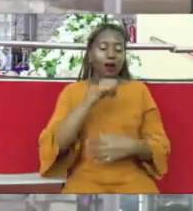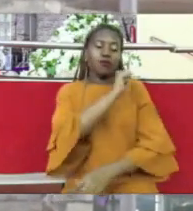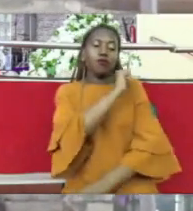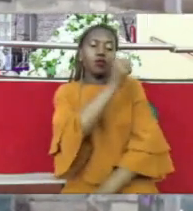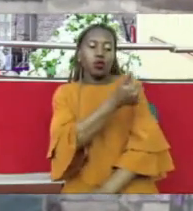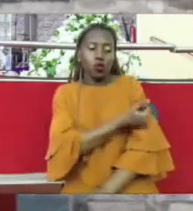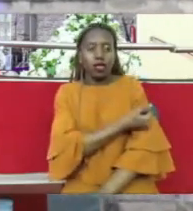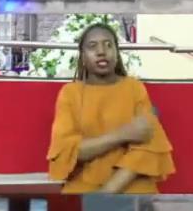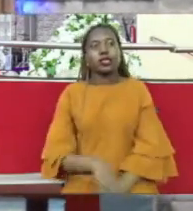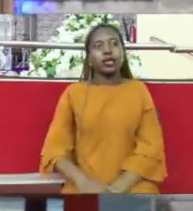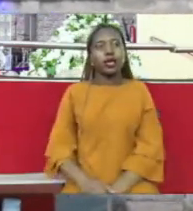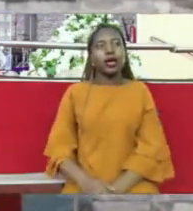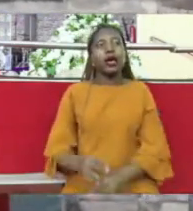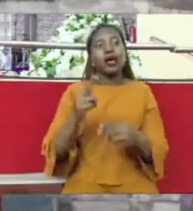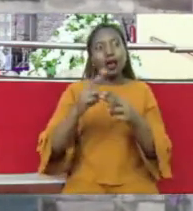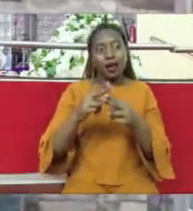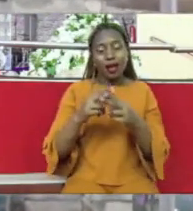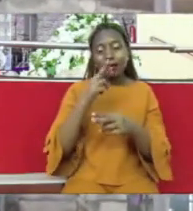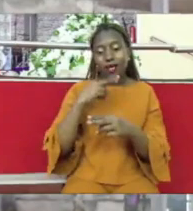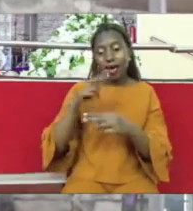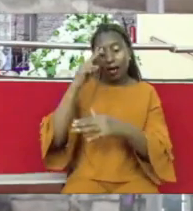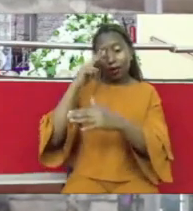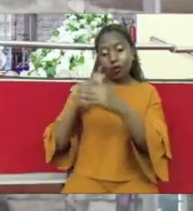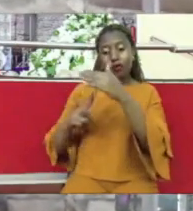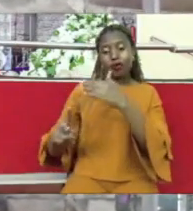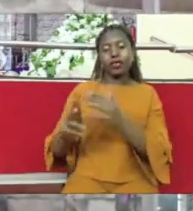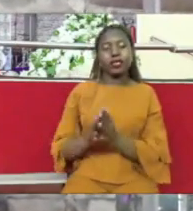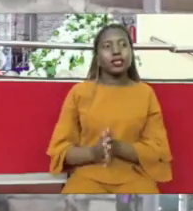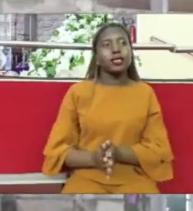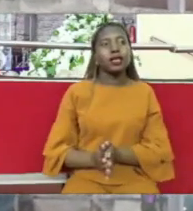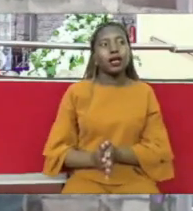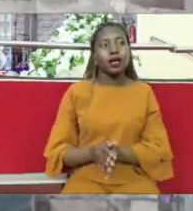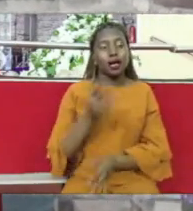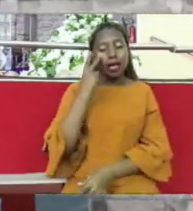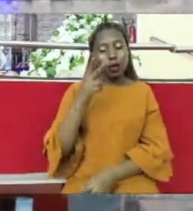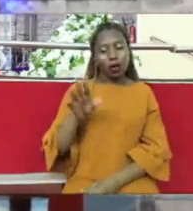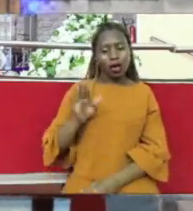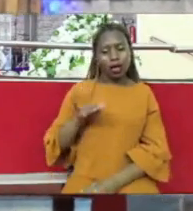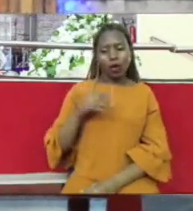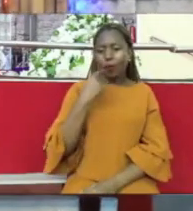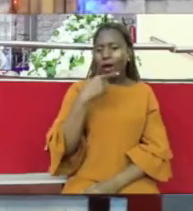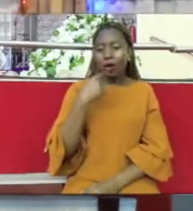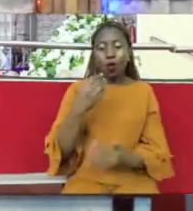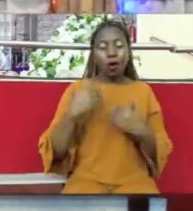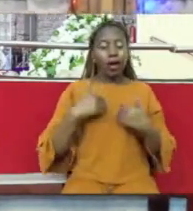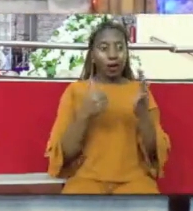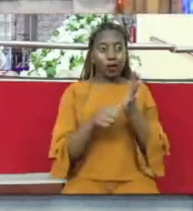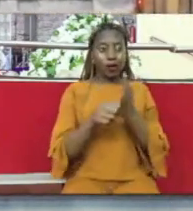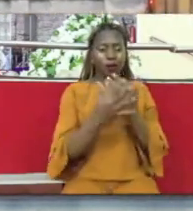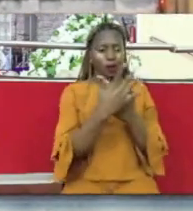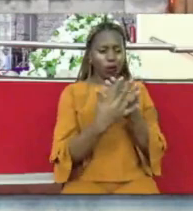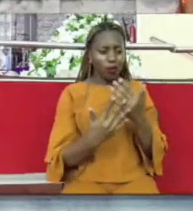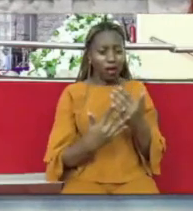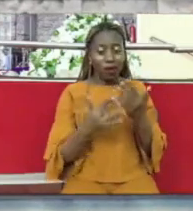mamlaka. Names are prophetic. Majina huwa ni ya kinabii. Look at the woman who had the issue of blood. We do not know her name because she was